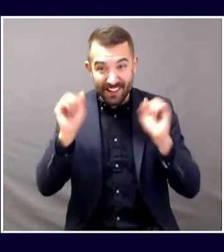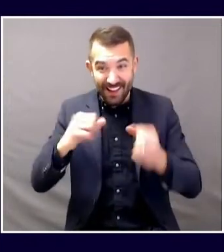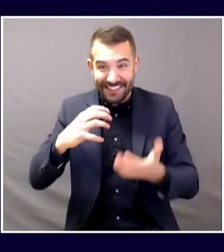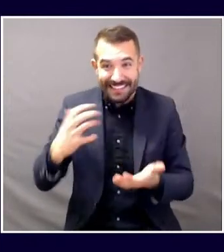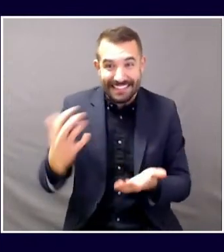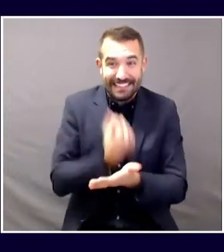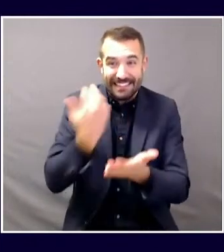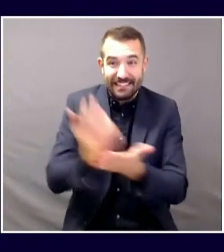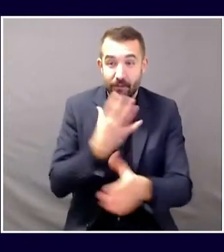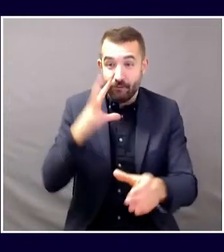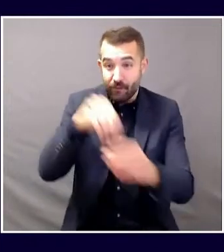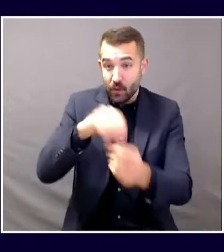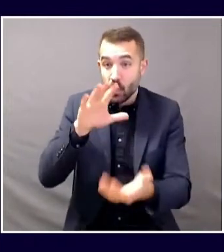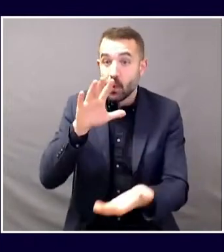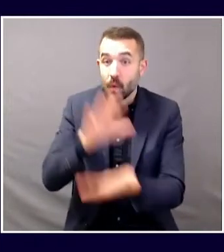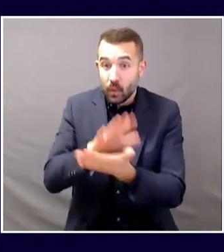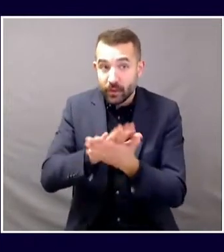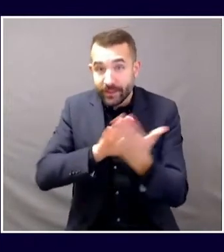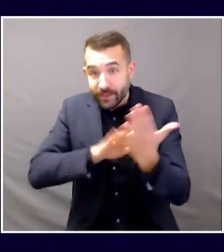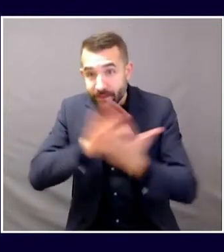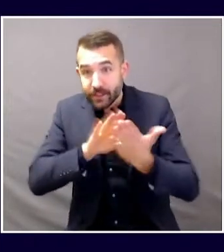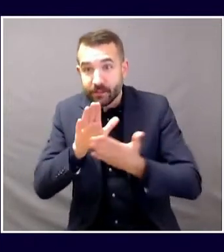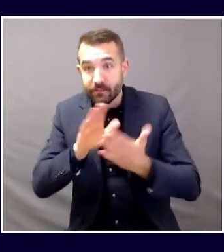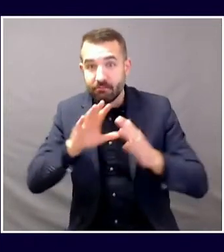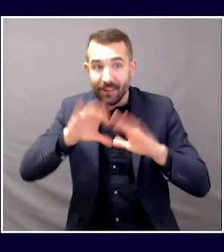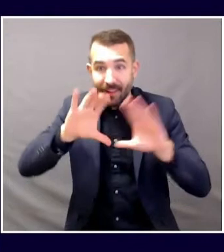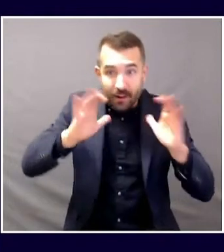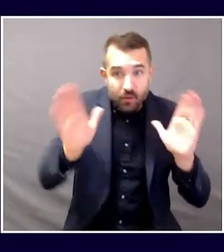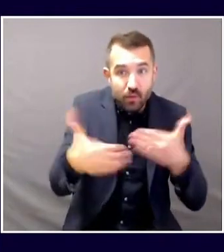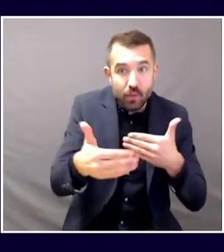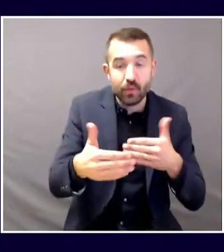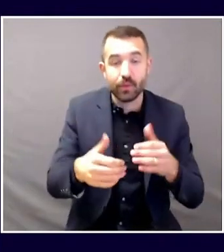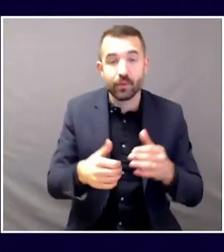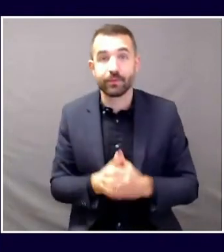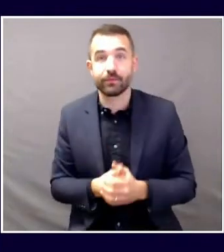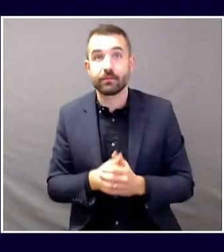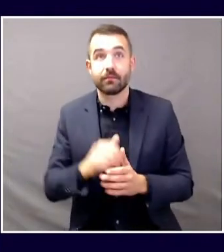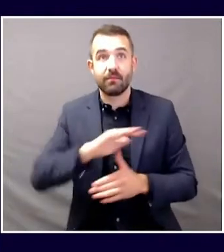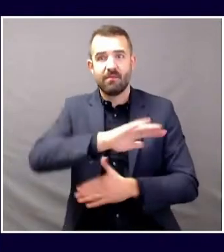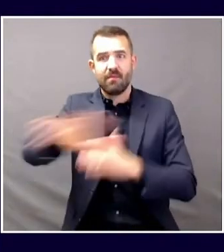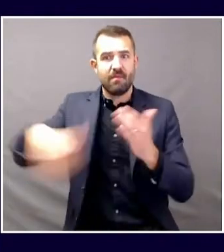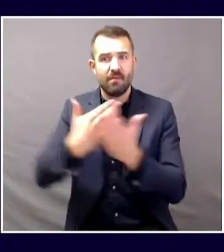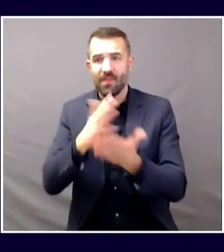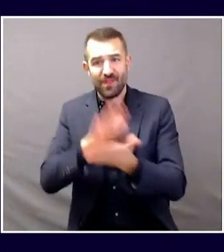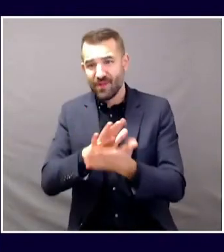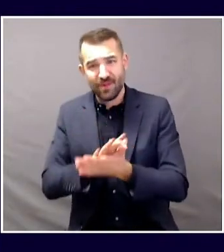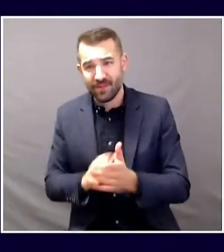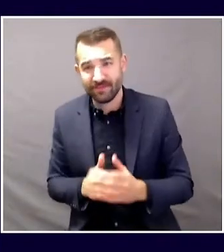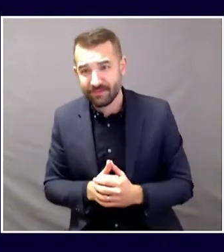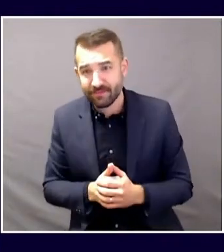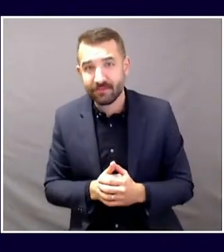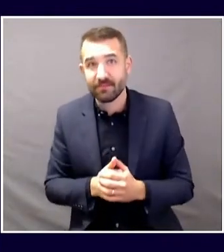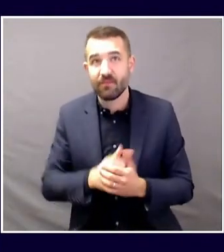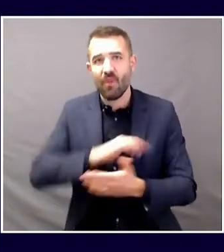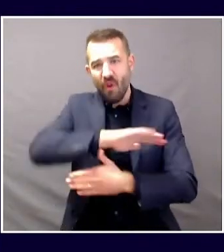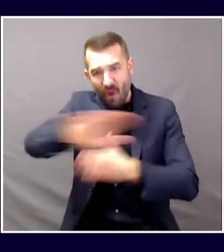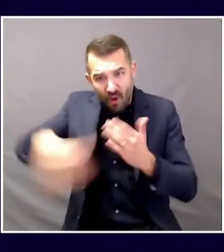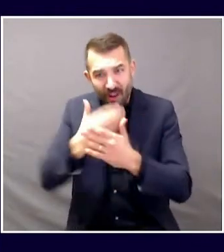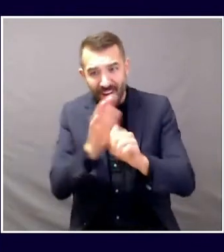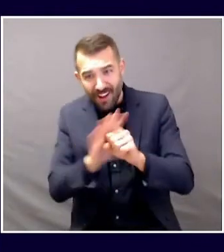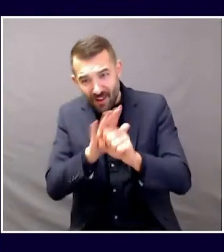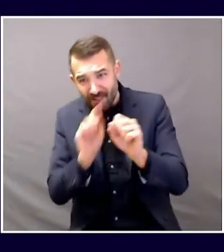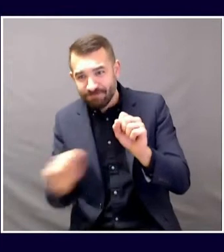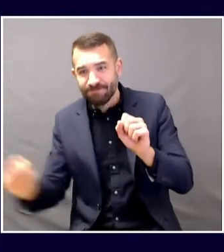participate in classroom education. Not in every school, not in every county, not every